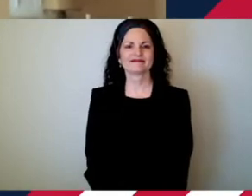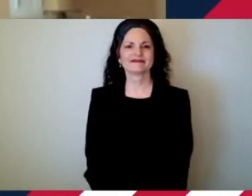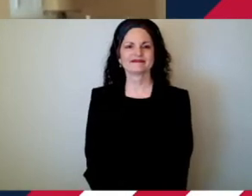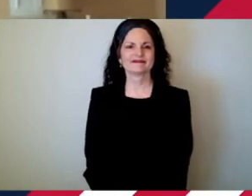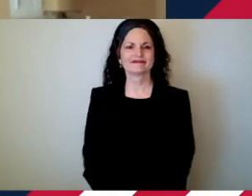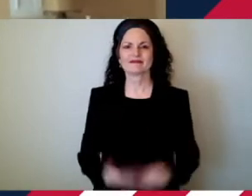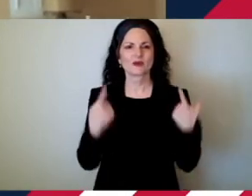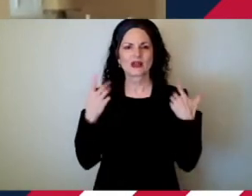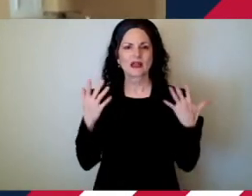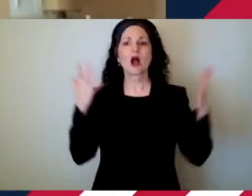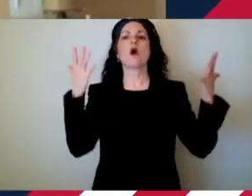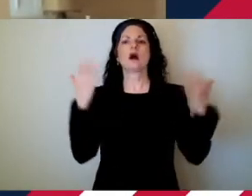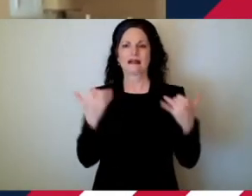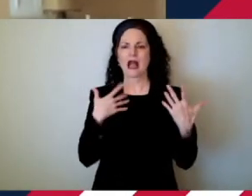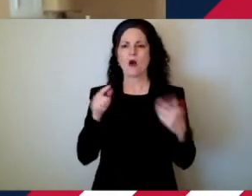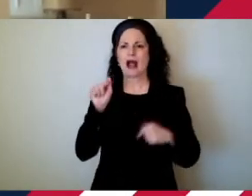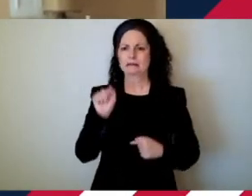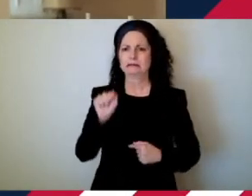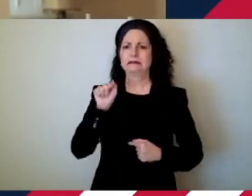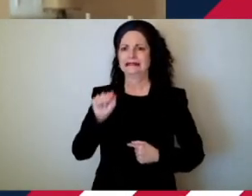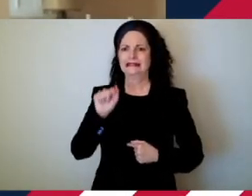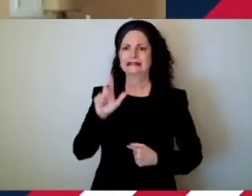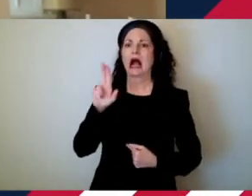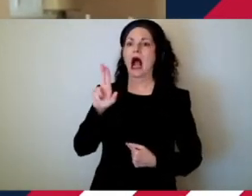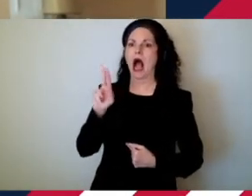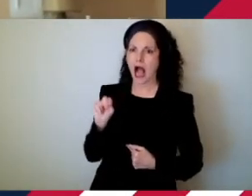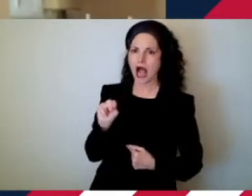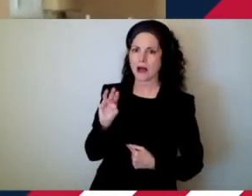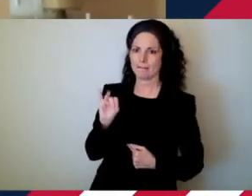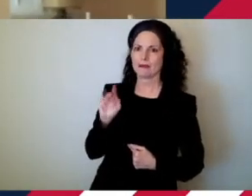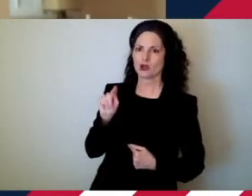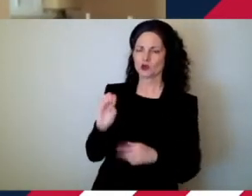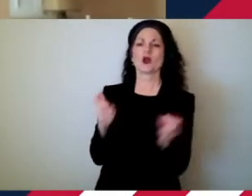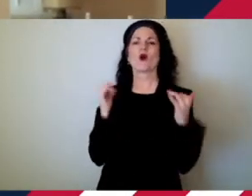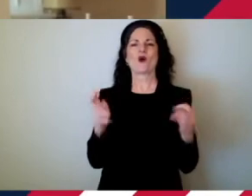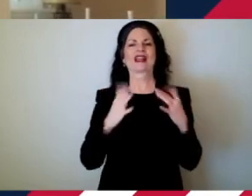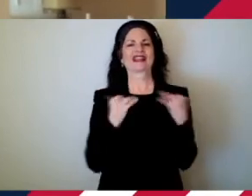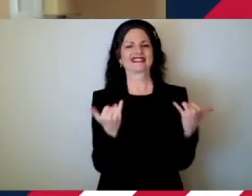I'm pushing unmute. There you Okay, go. You're great. okay. Okay, thank you